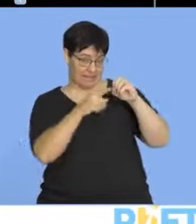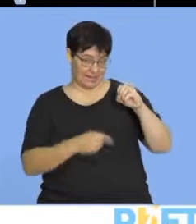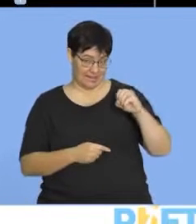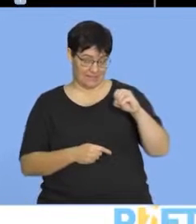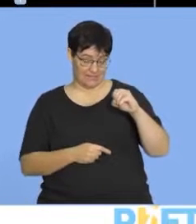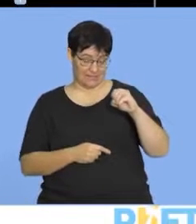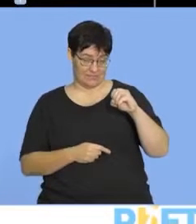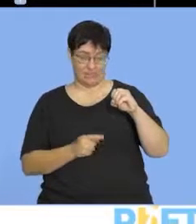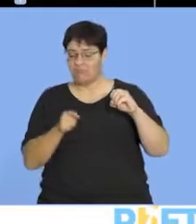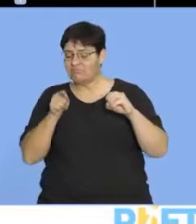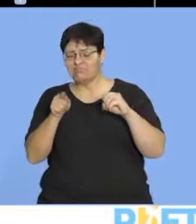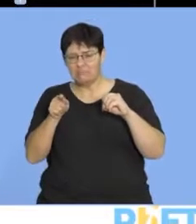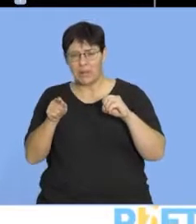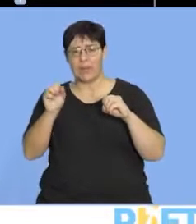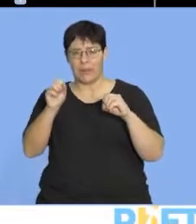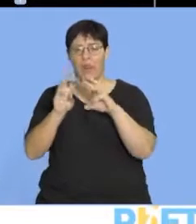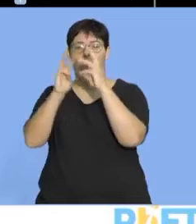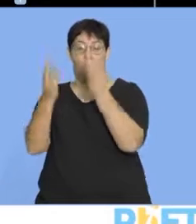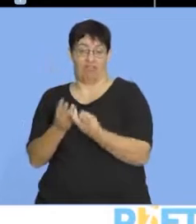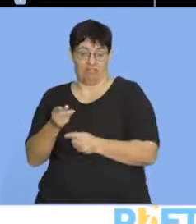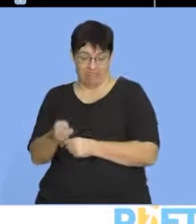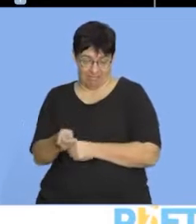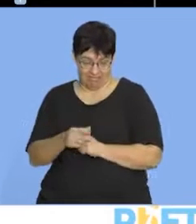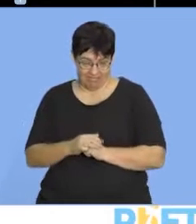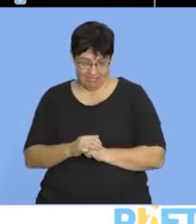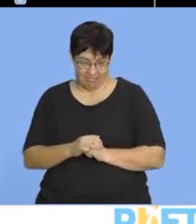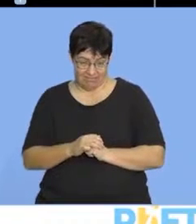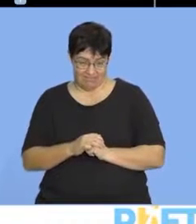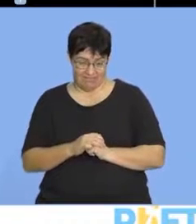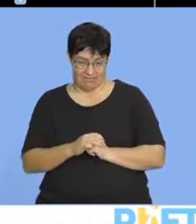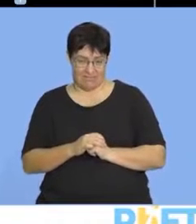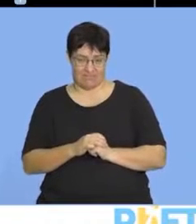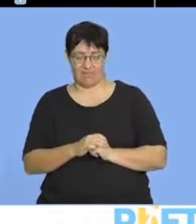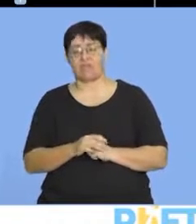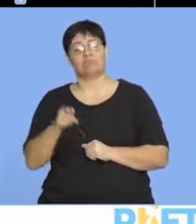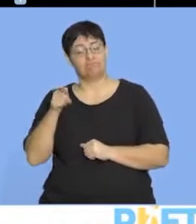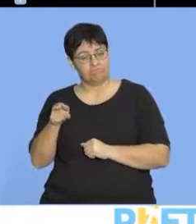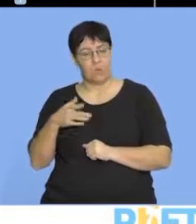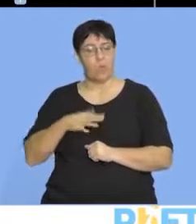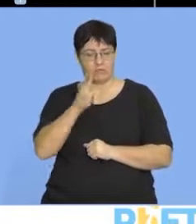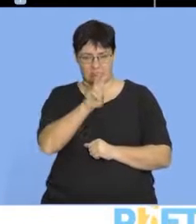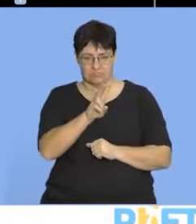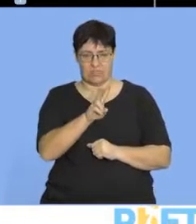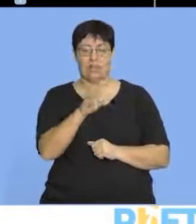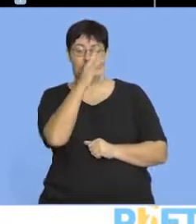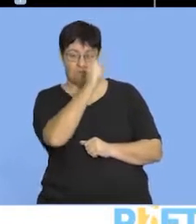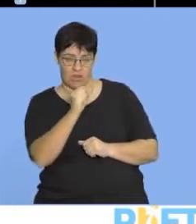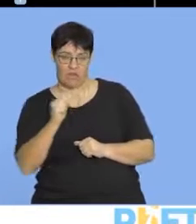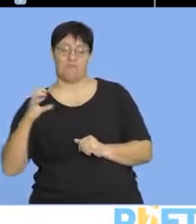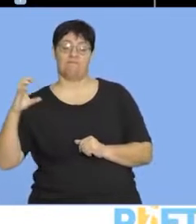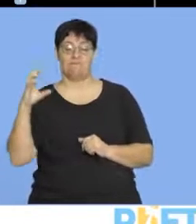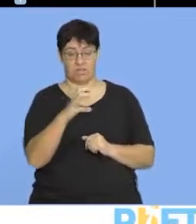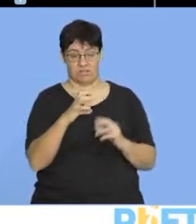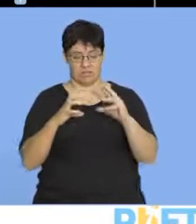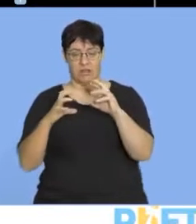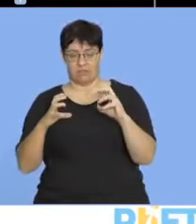Over on the right-hand side, we've got the Earth. What I want to see is I'm going to show you the gravitational force, and you can